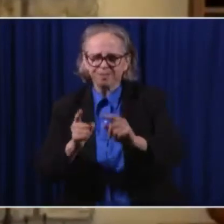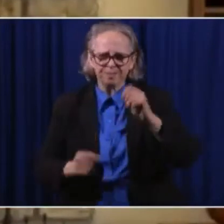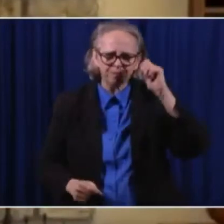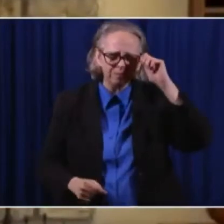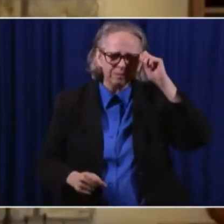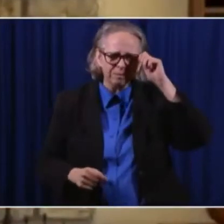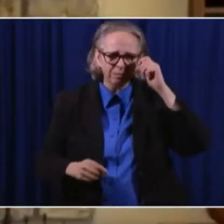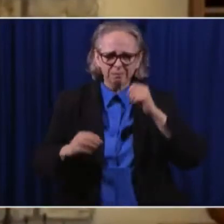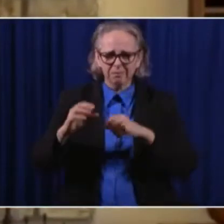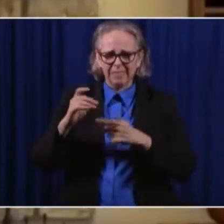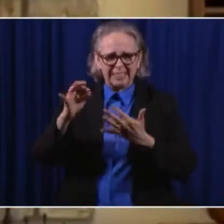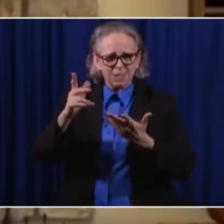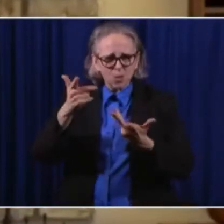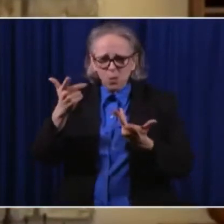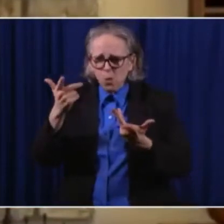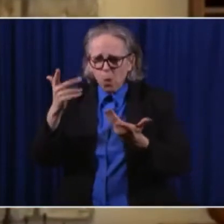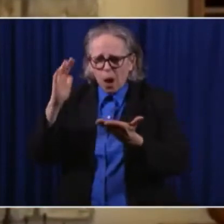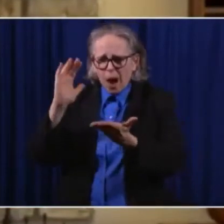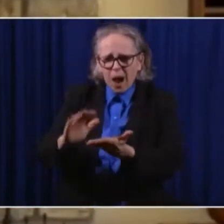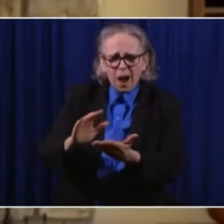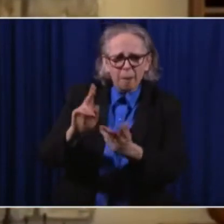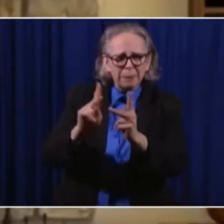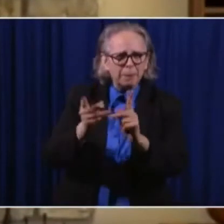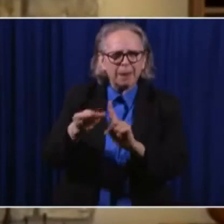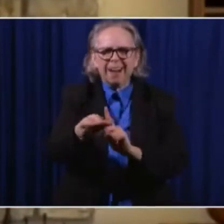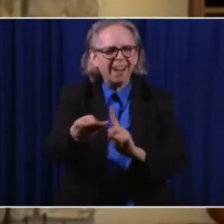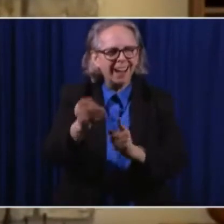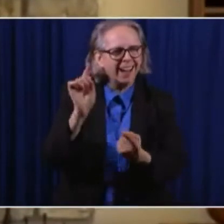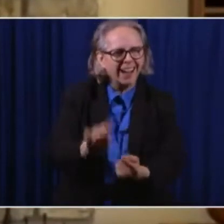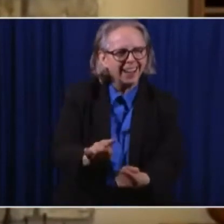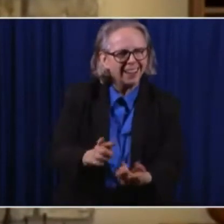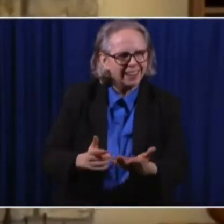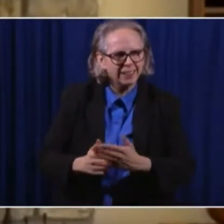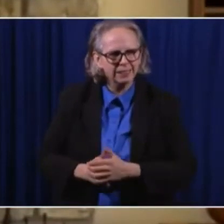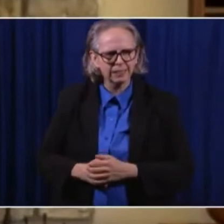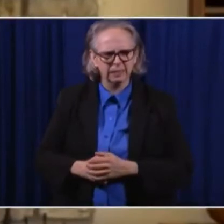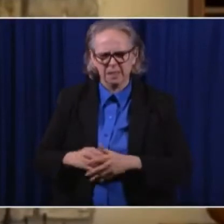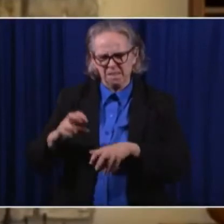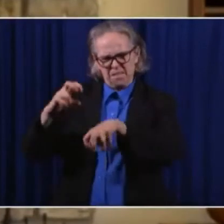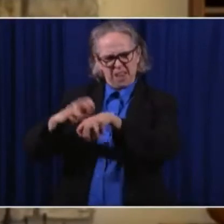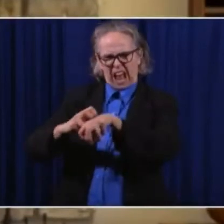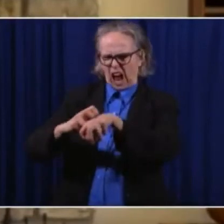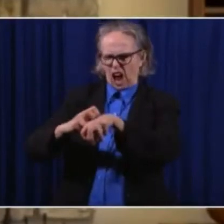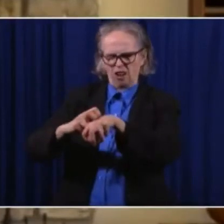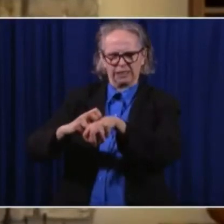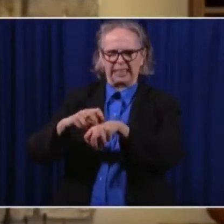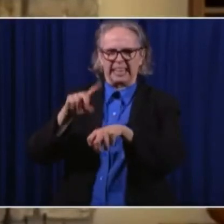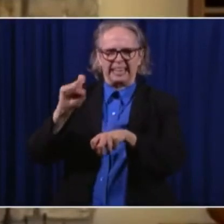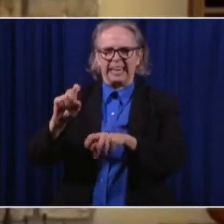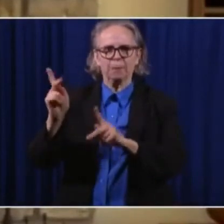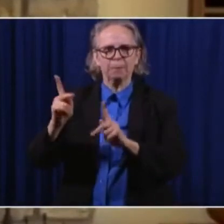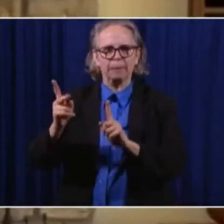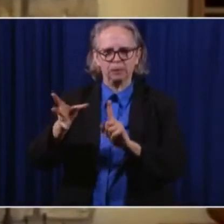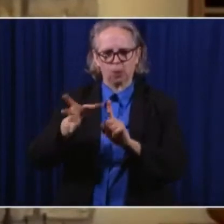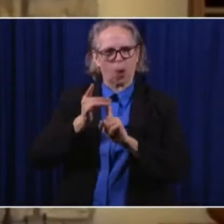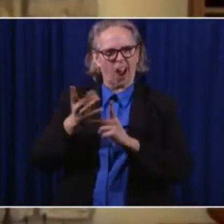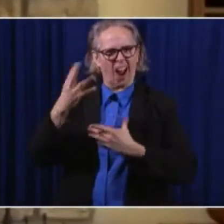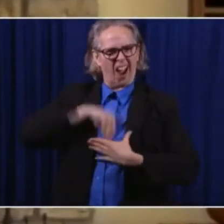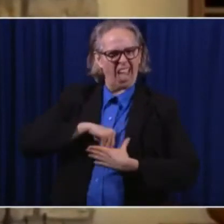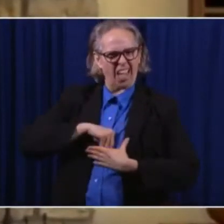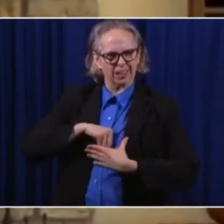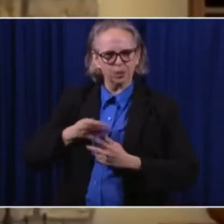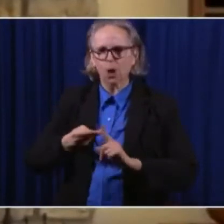this virus down. This virus lives only when it goes from one person to the other. And so if you reduce those number of contacts, that's